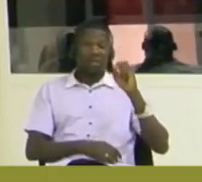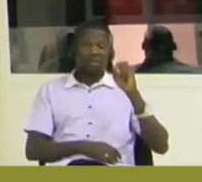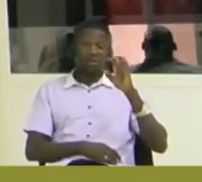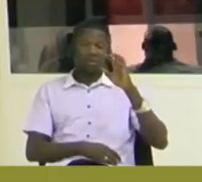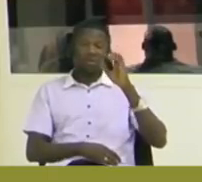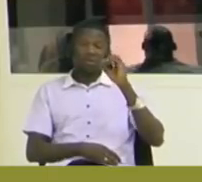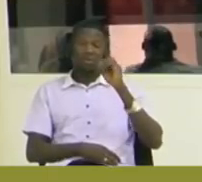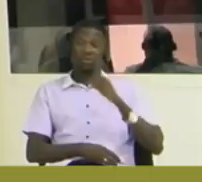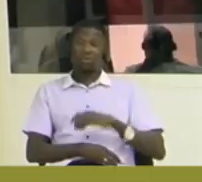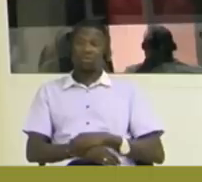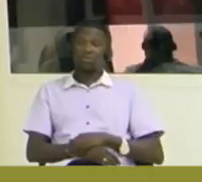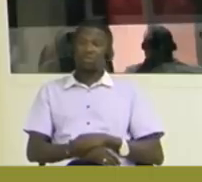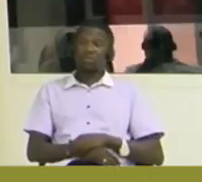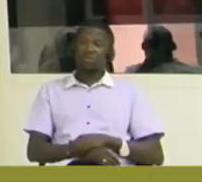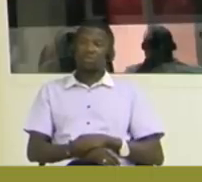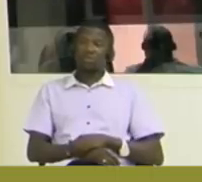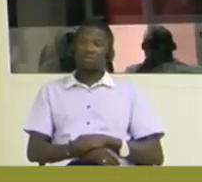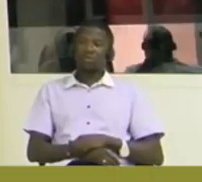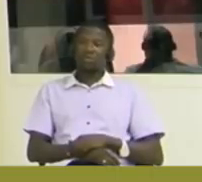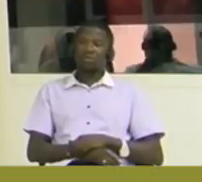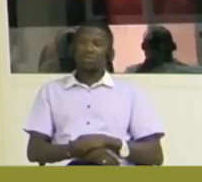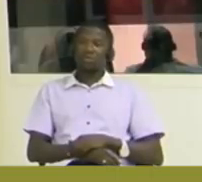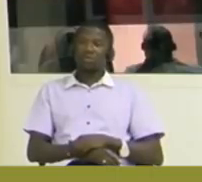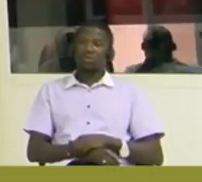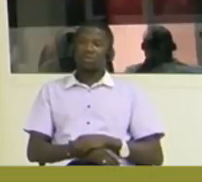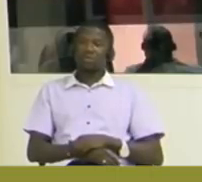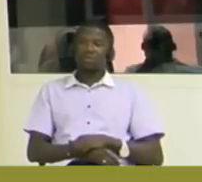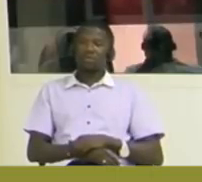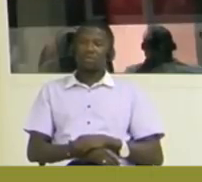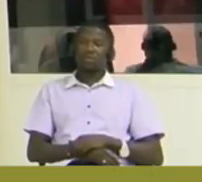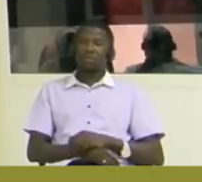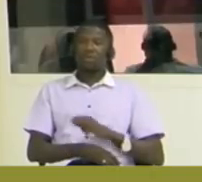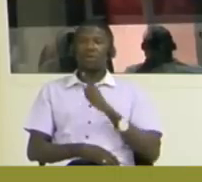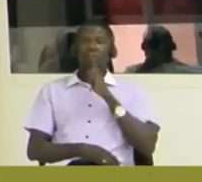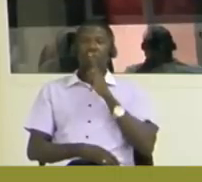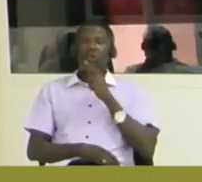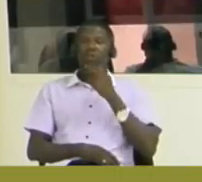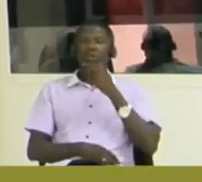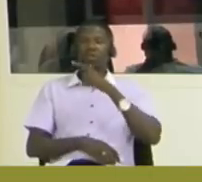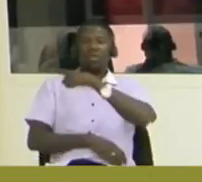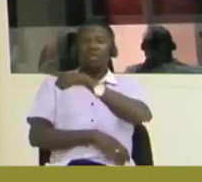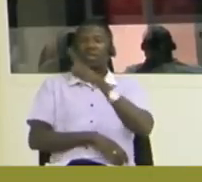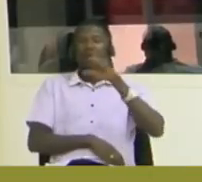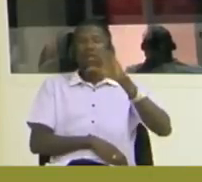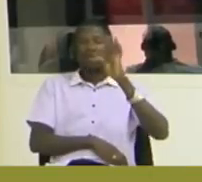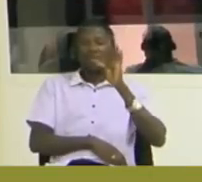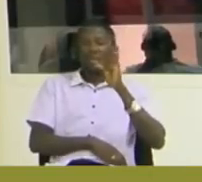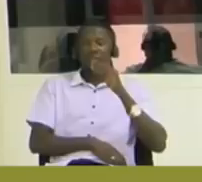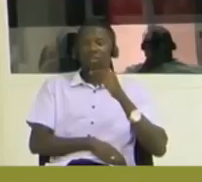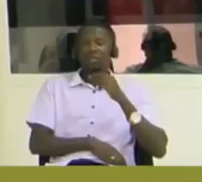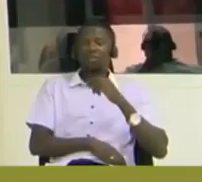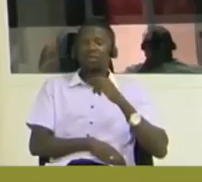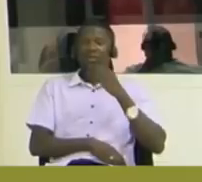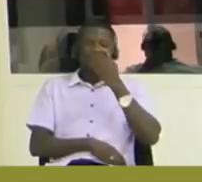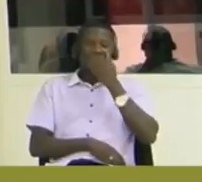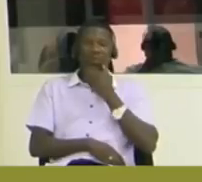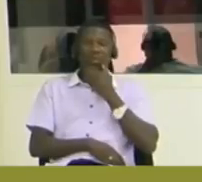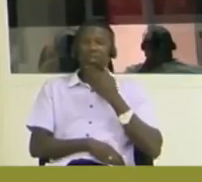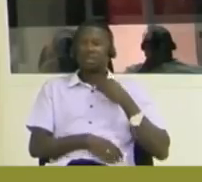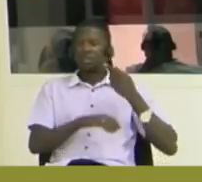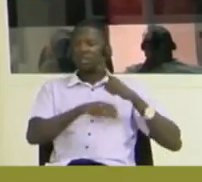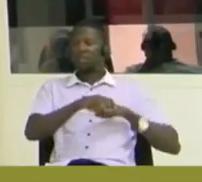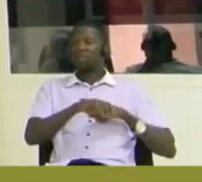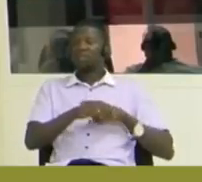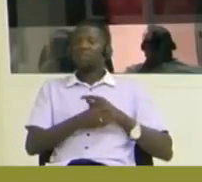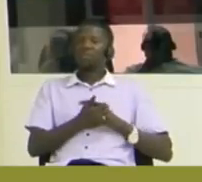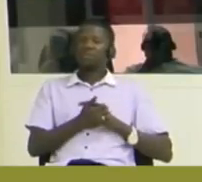Could you take it back, please? Who was Lieutenant Edward Singhateh at that time? He was the vice chair. Could you take it